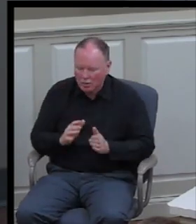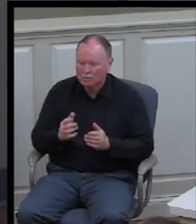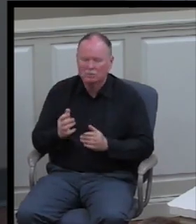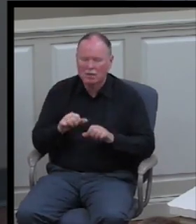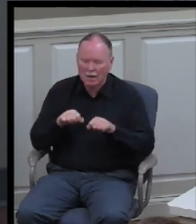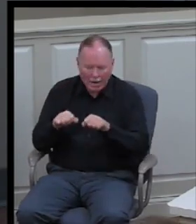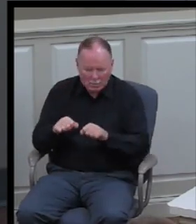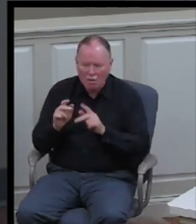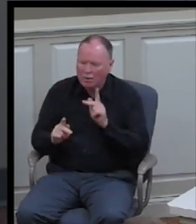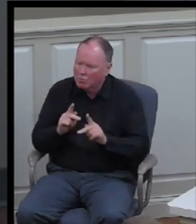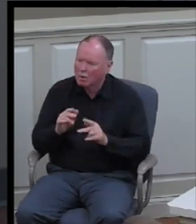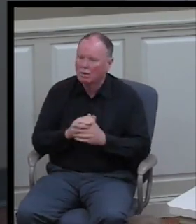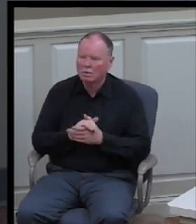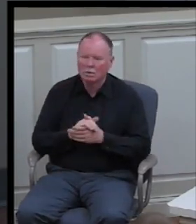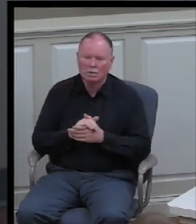landscape folks, the